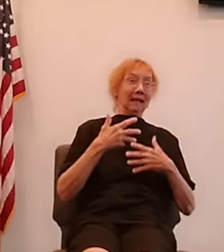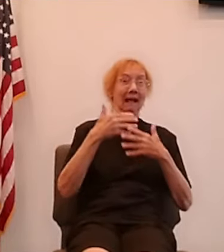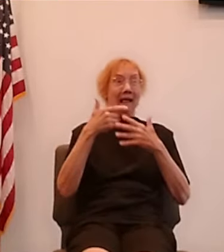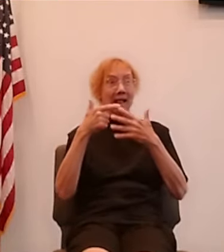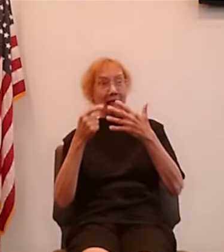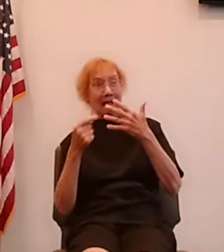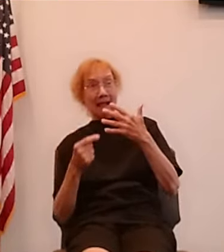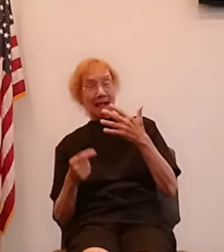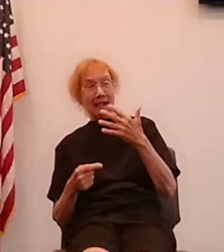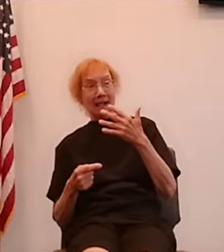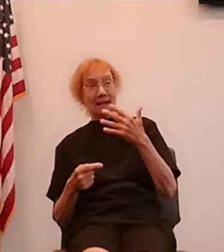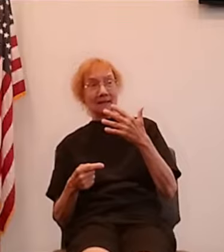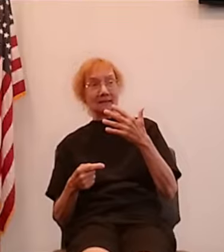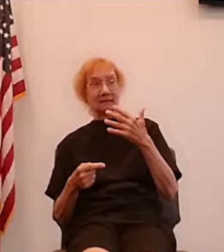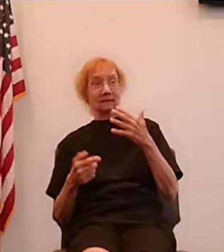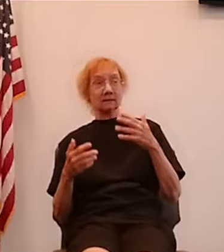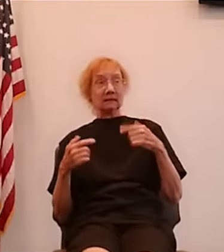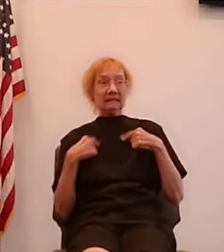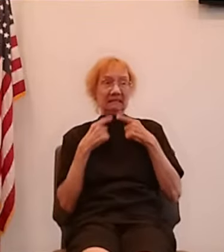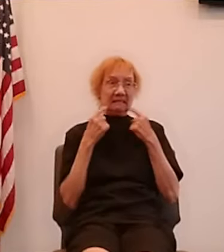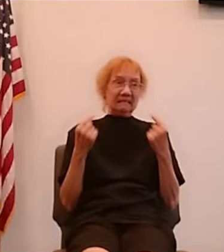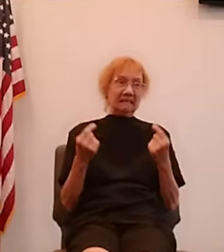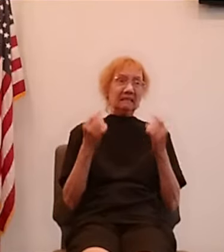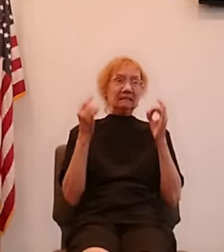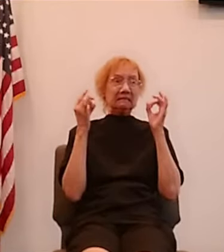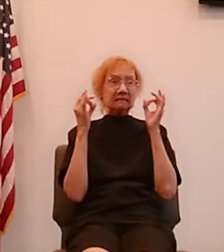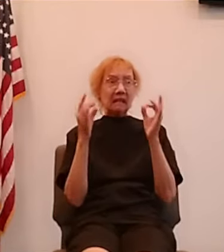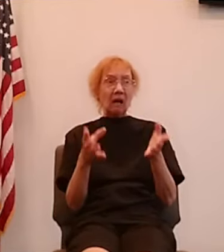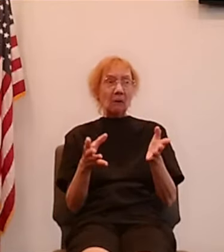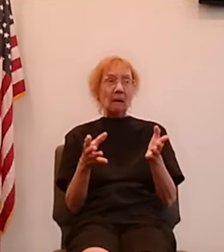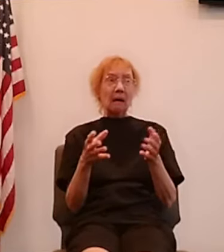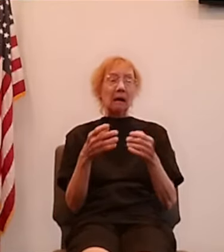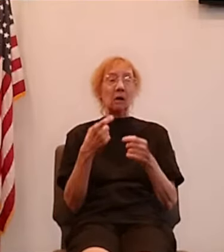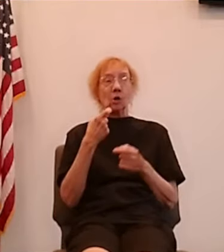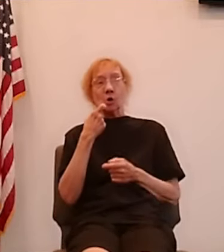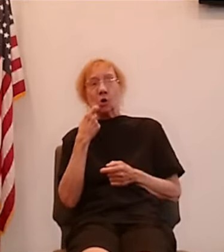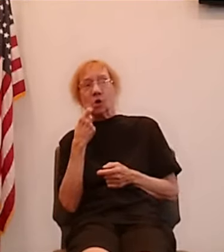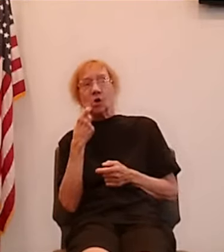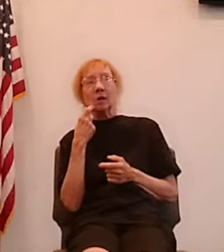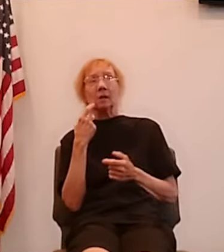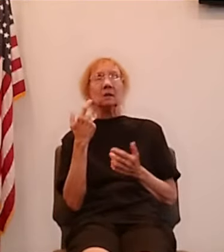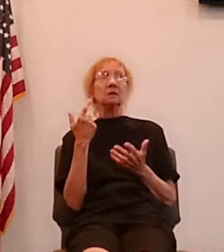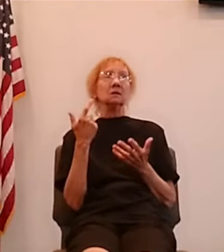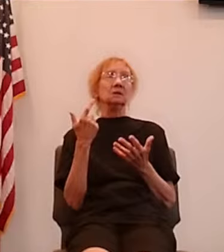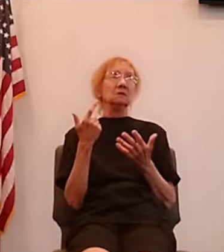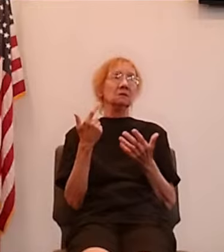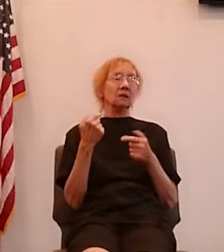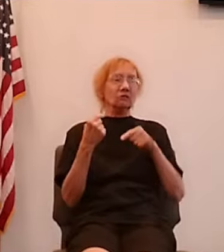with all of our sins, with all of our addictions, with all of our struggles,